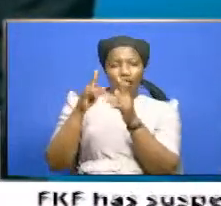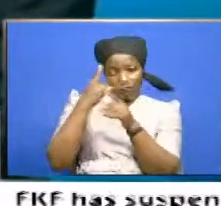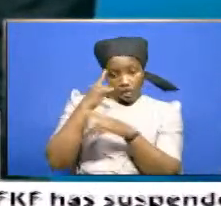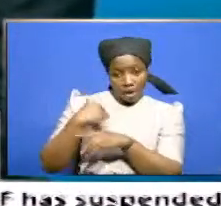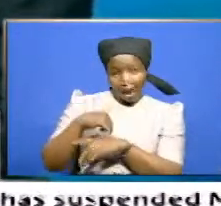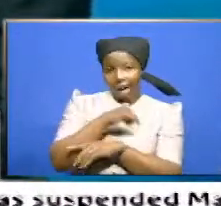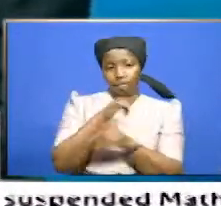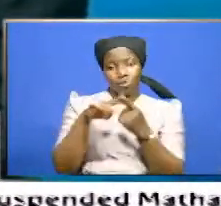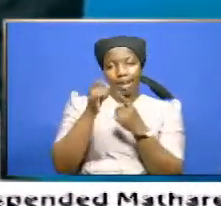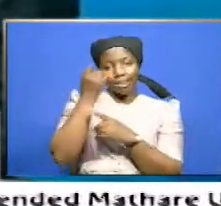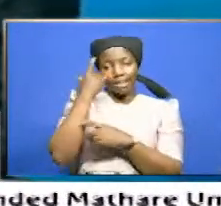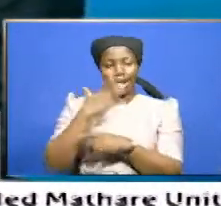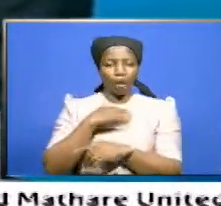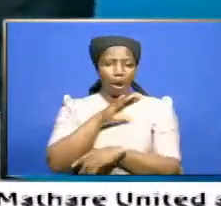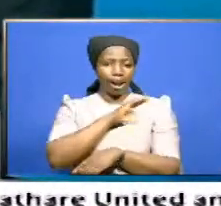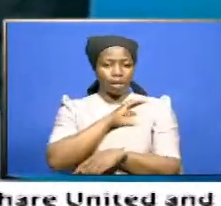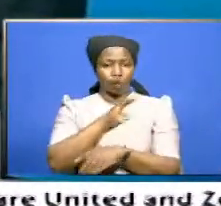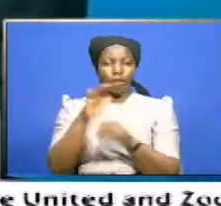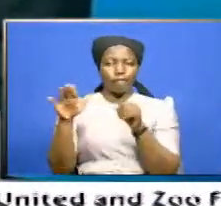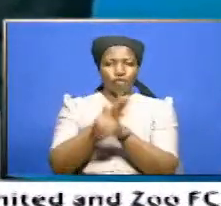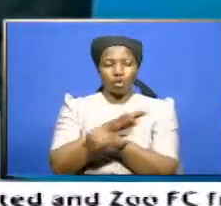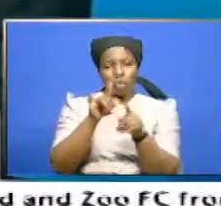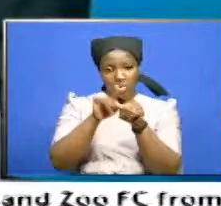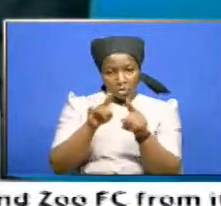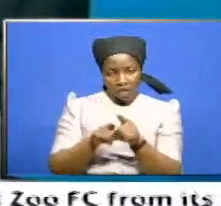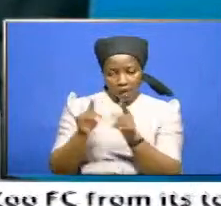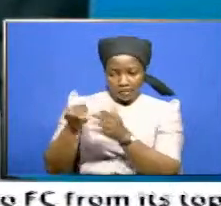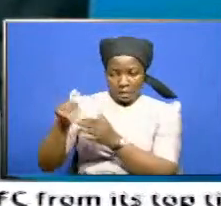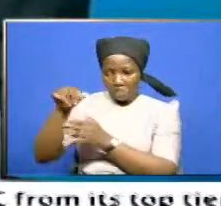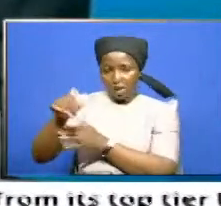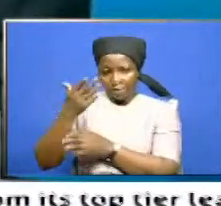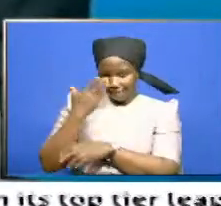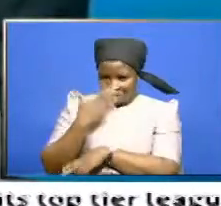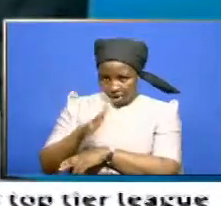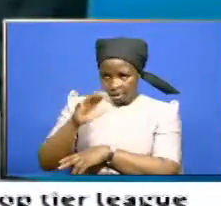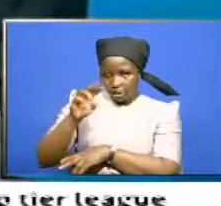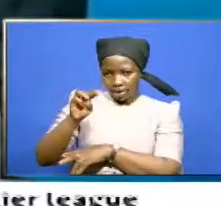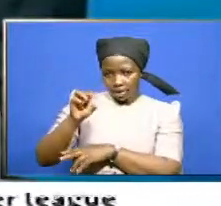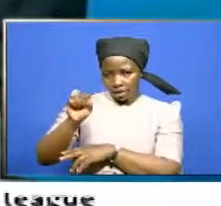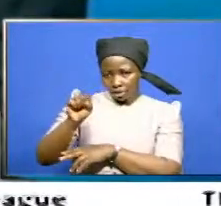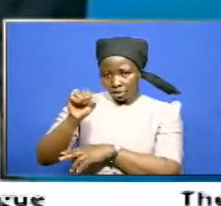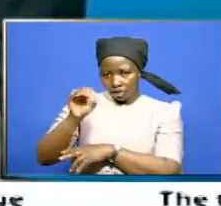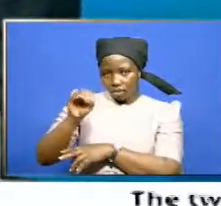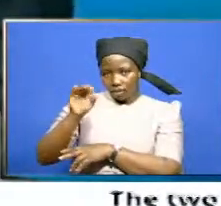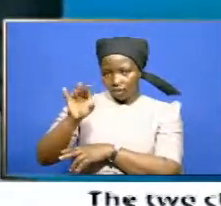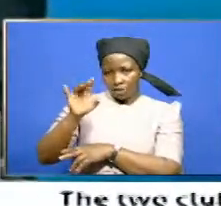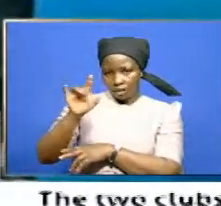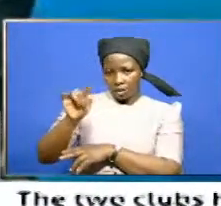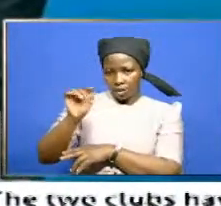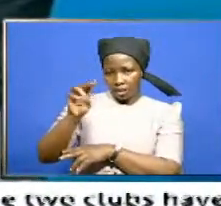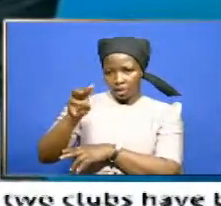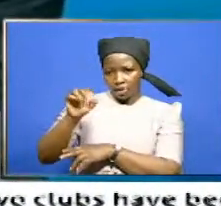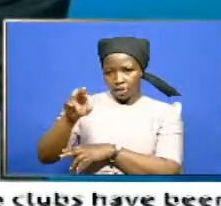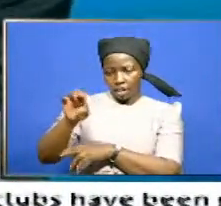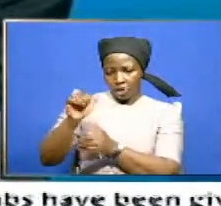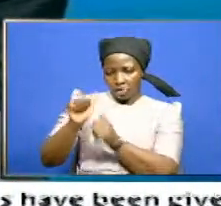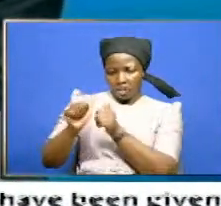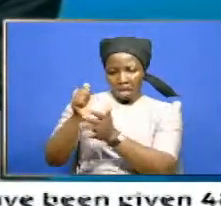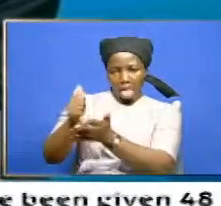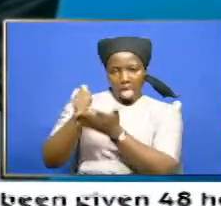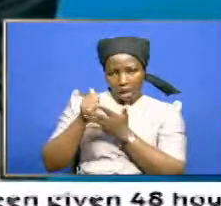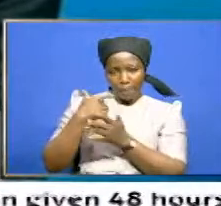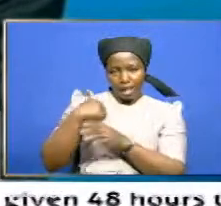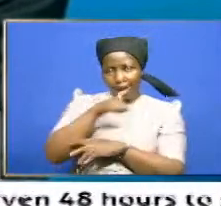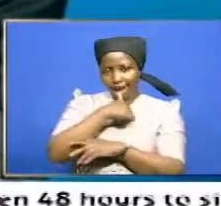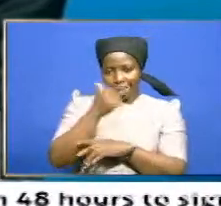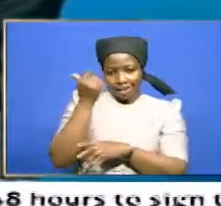have also procured a software that helps us understand and analyze client